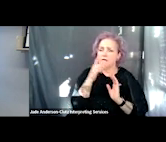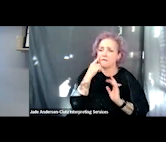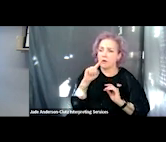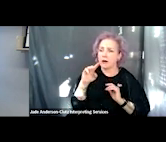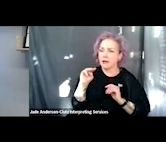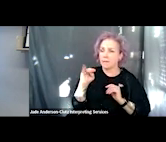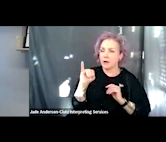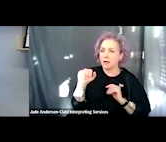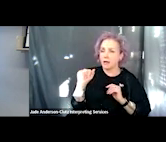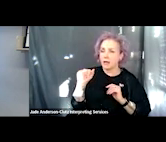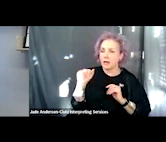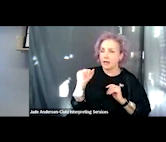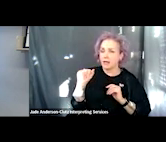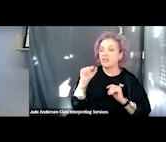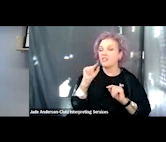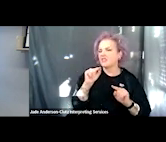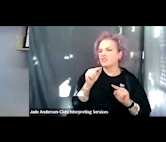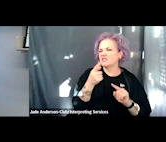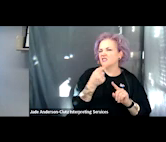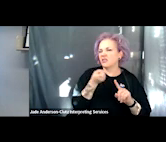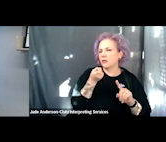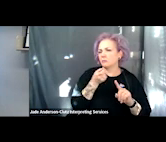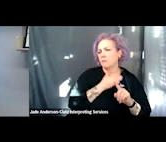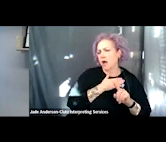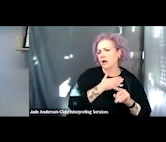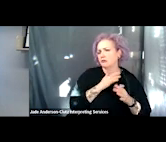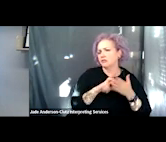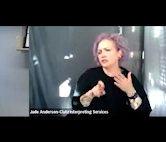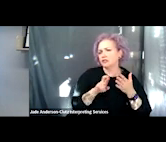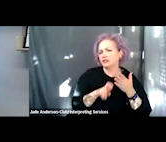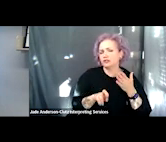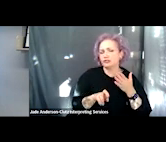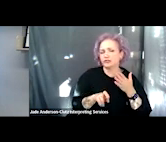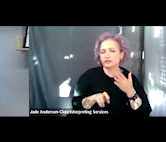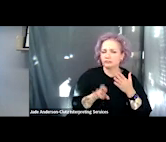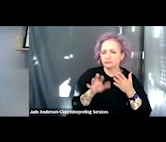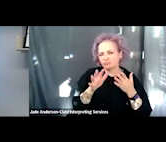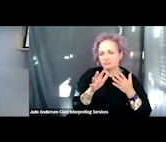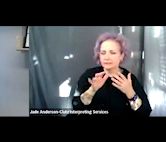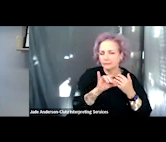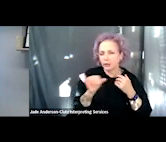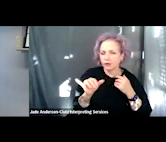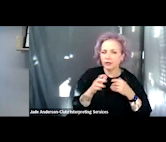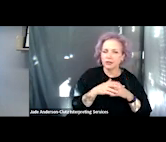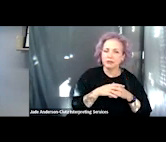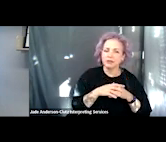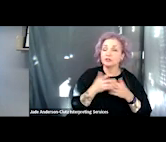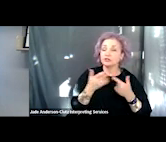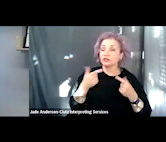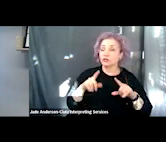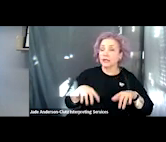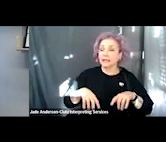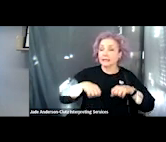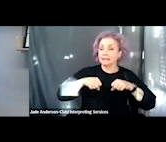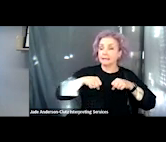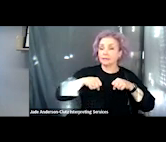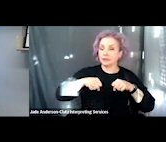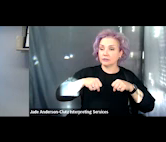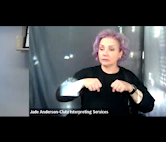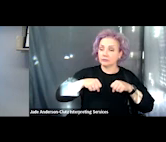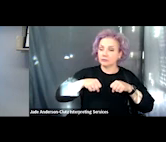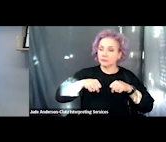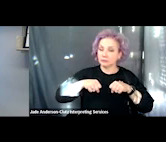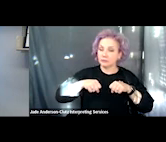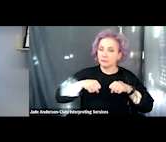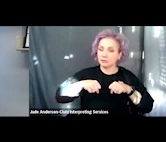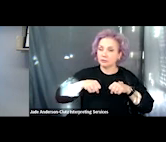my research. Typically, what it looks like is some animals that are paired together. So after conception, the female